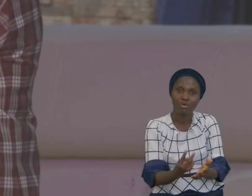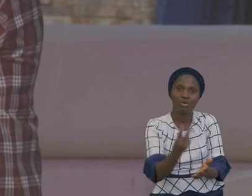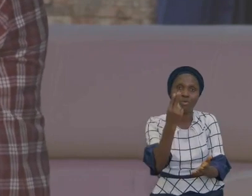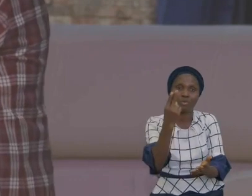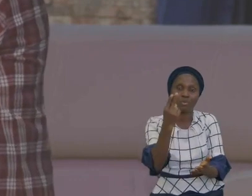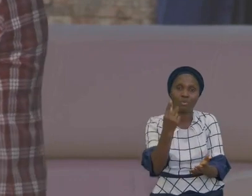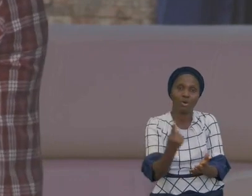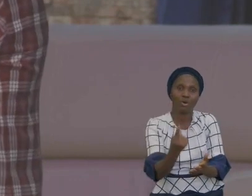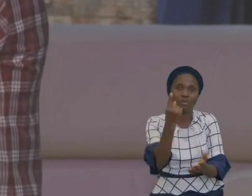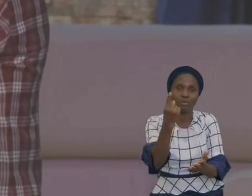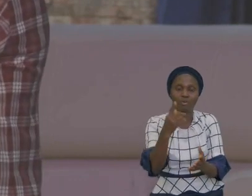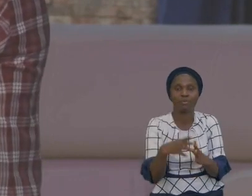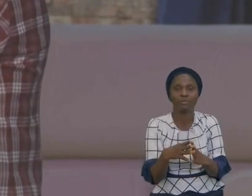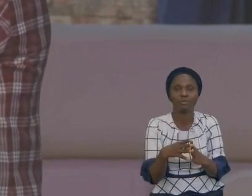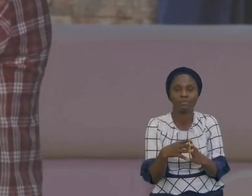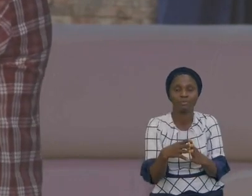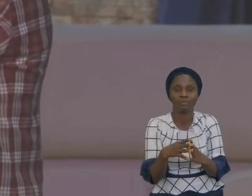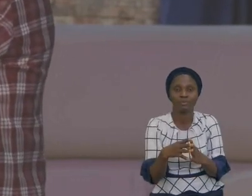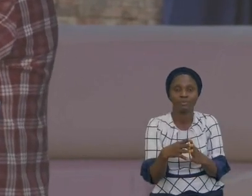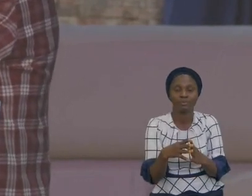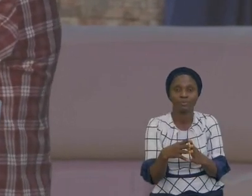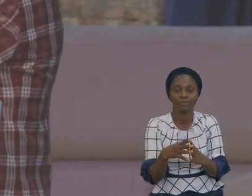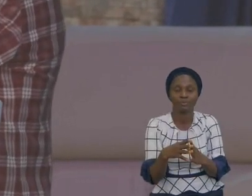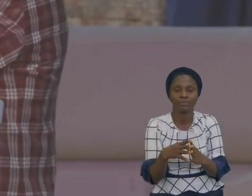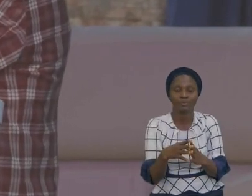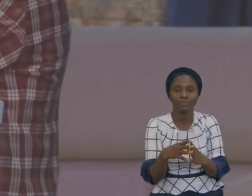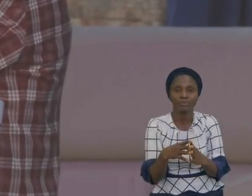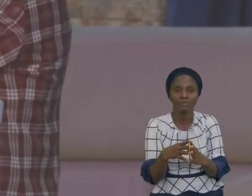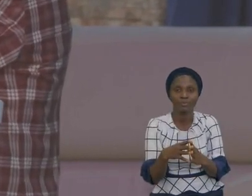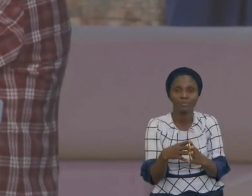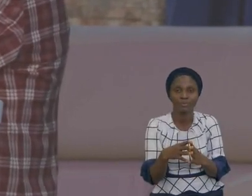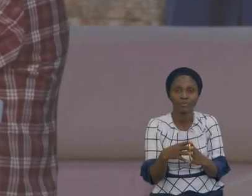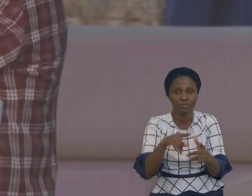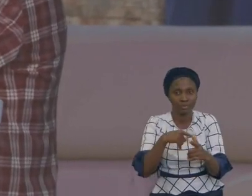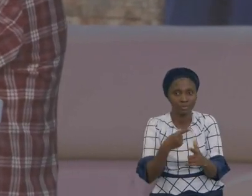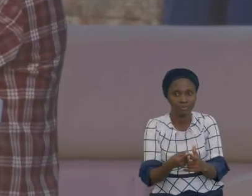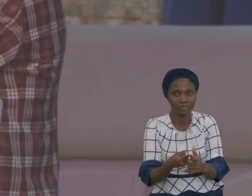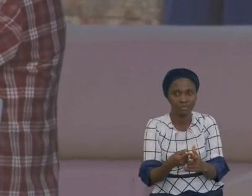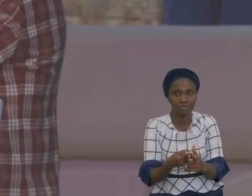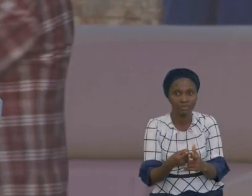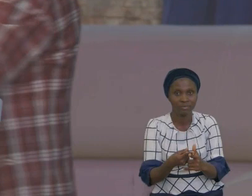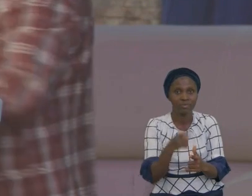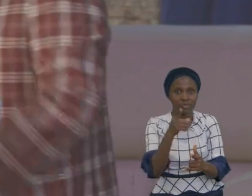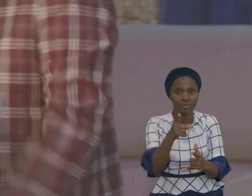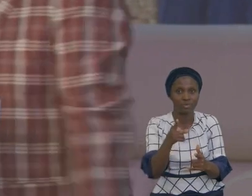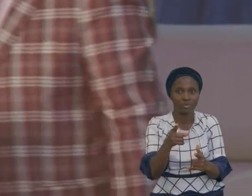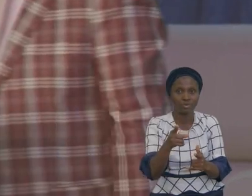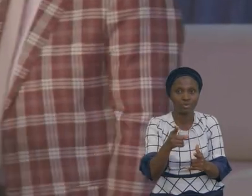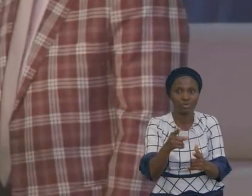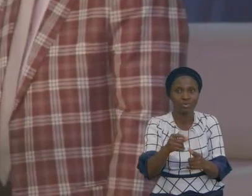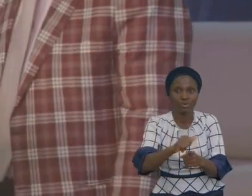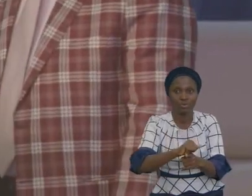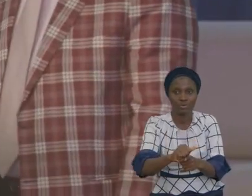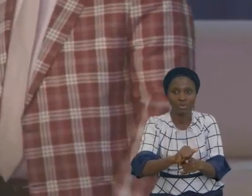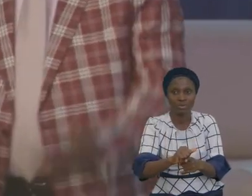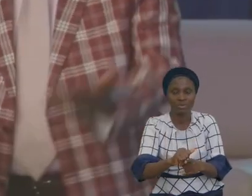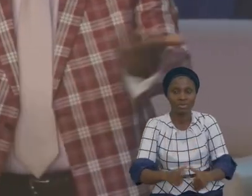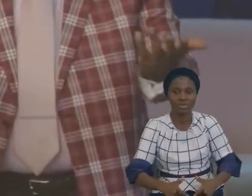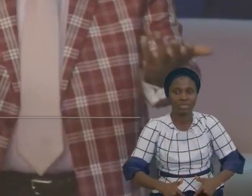And then you live loyally in the same steps of Christ,